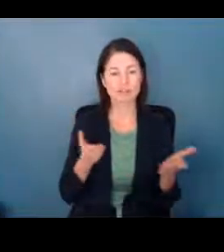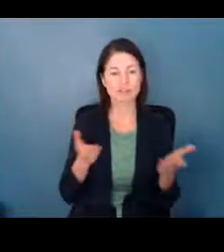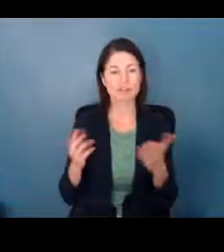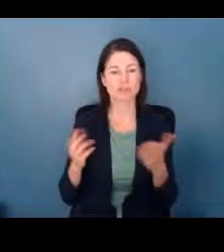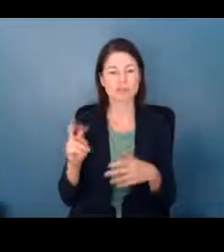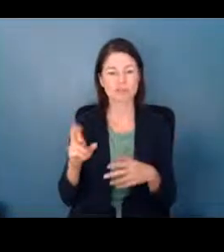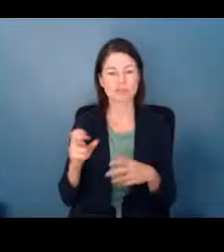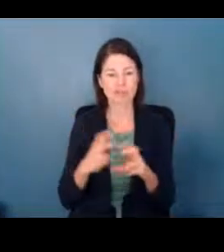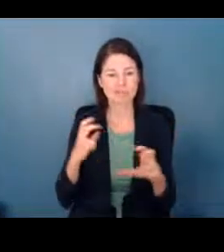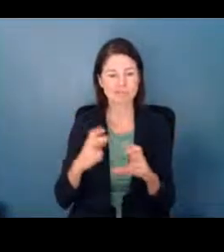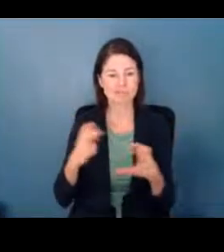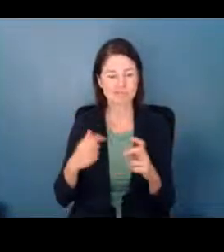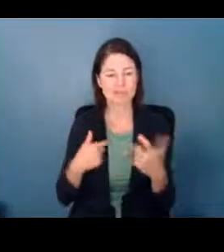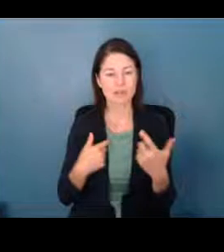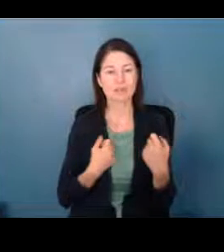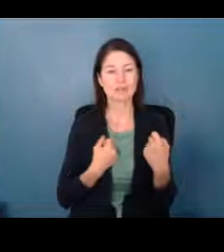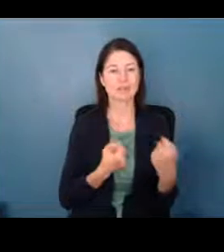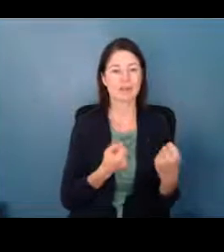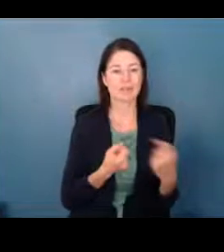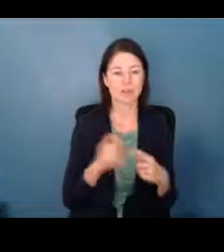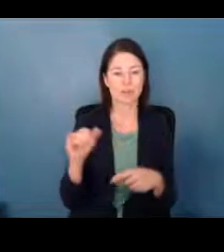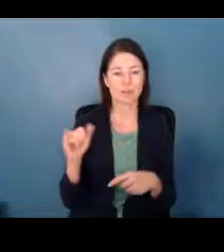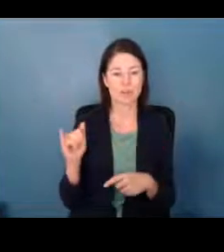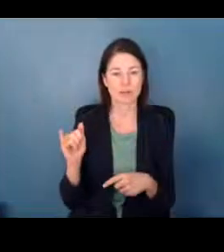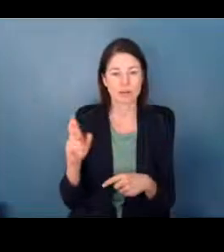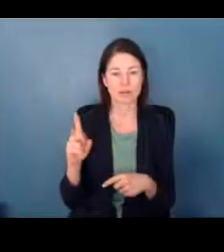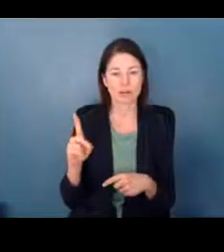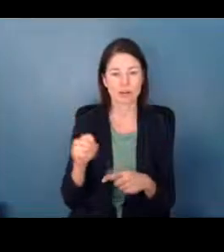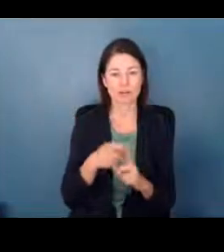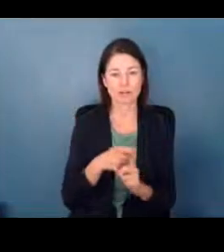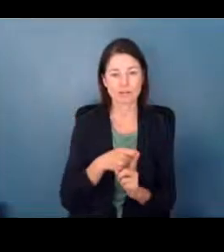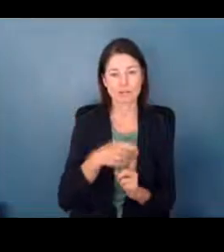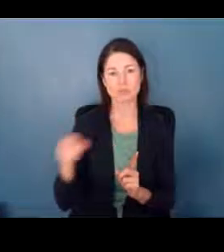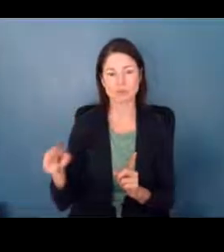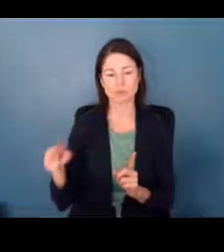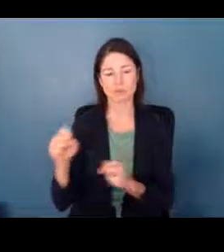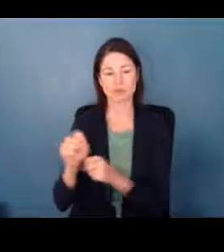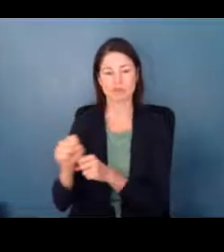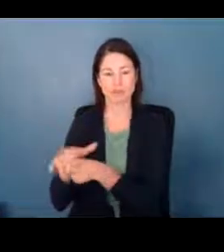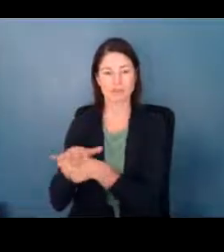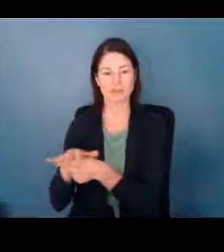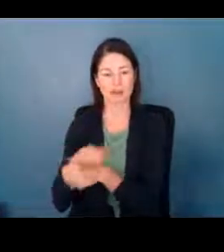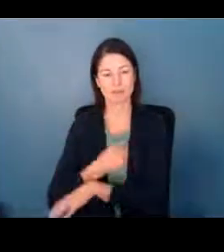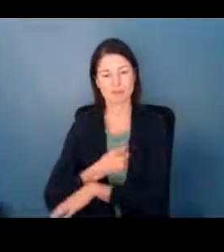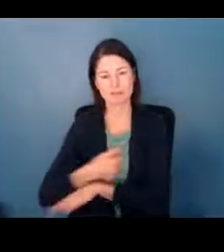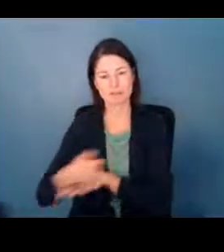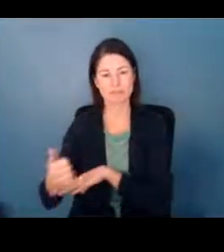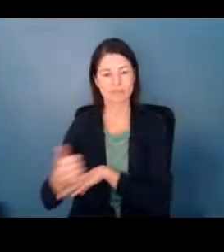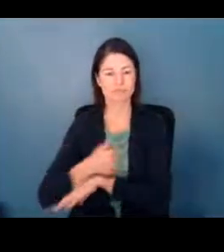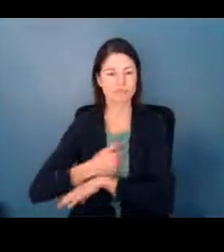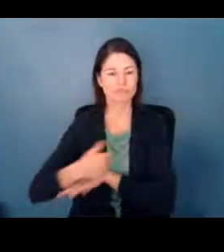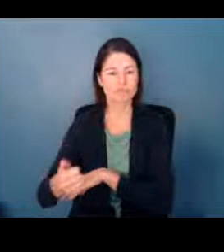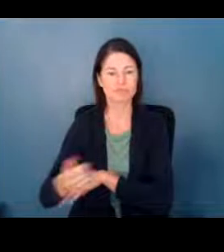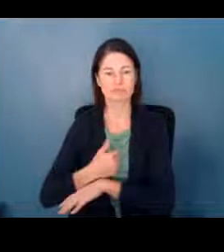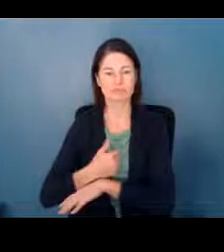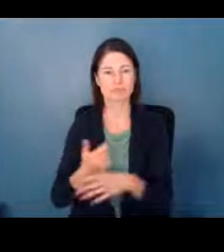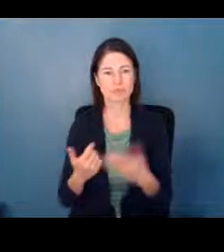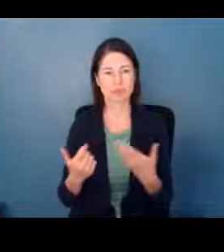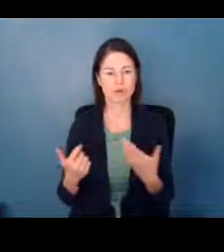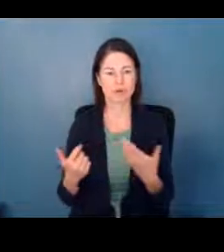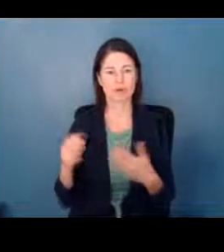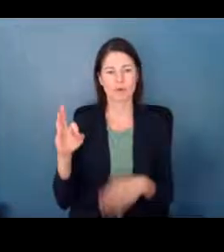are driving from those yards to those job sites. And so how are we making sure, like the freight industry,